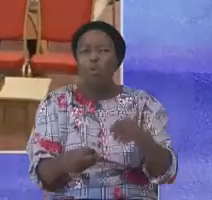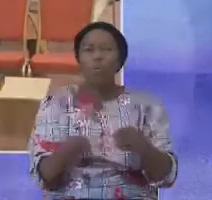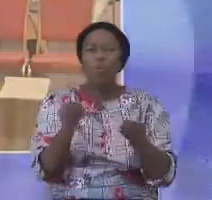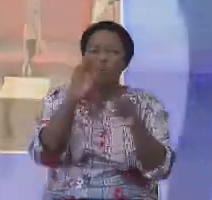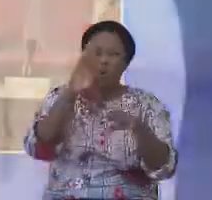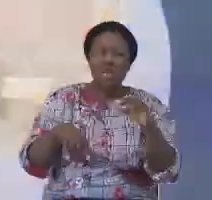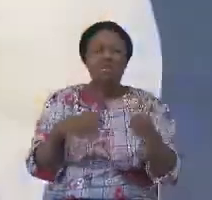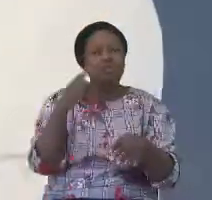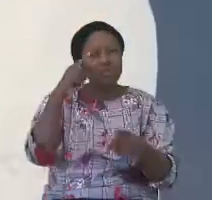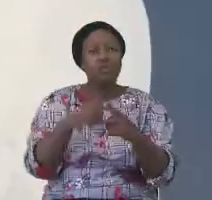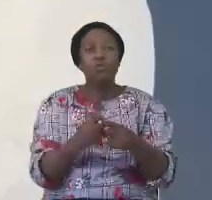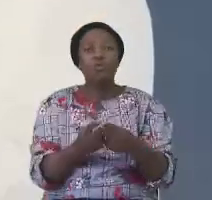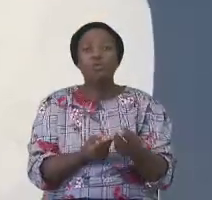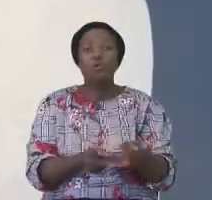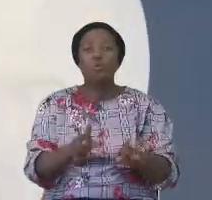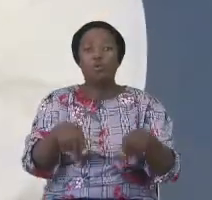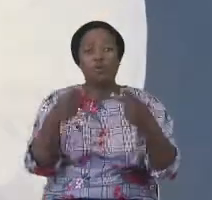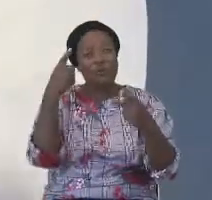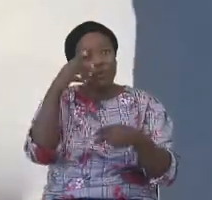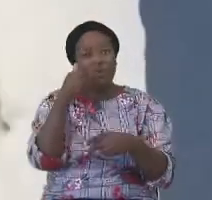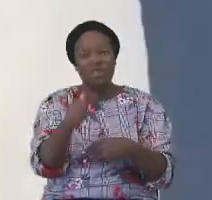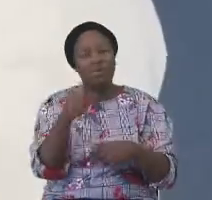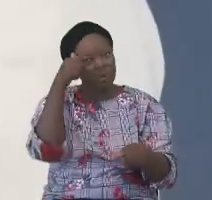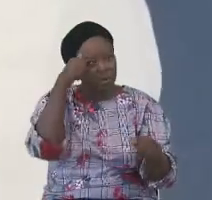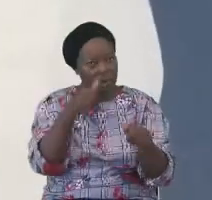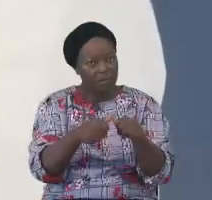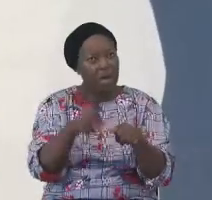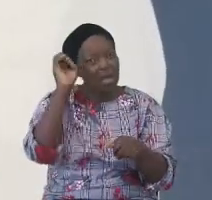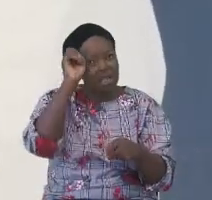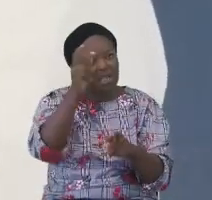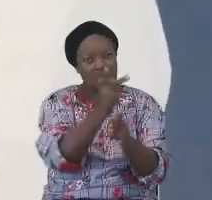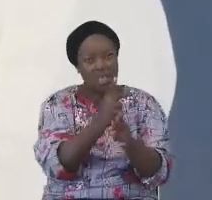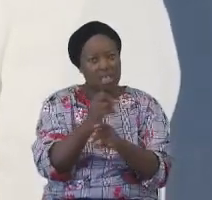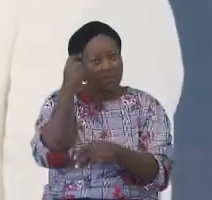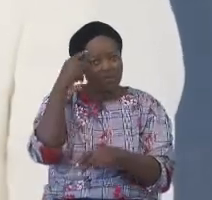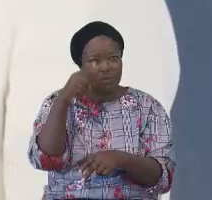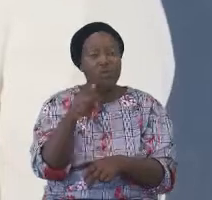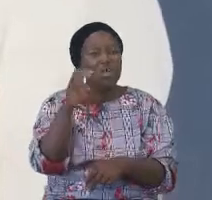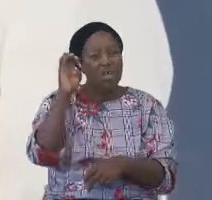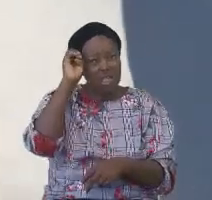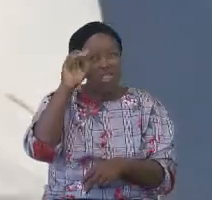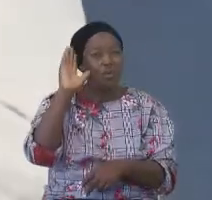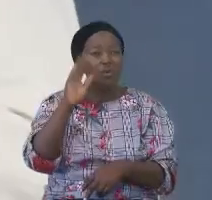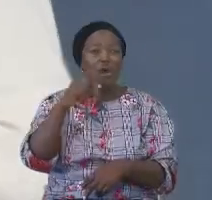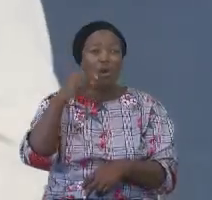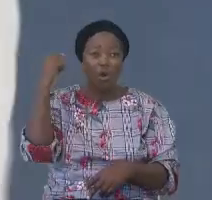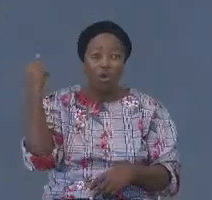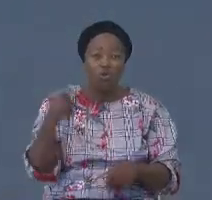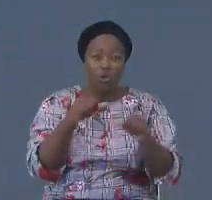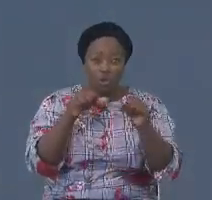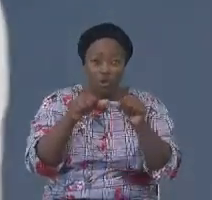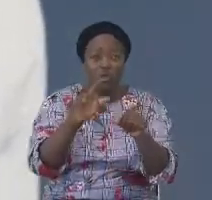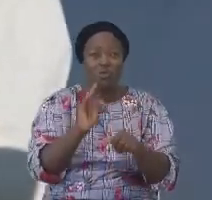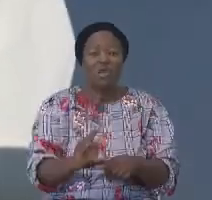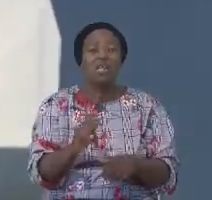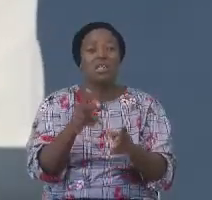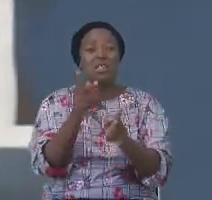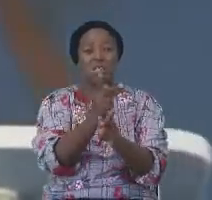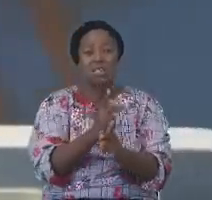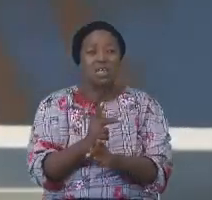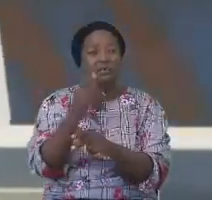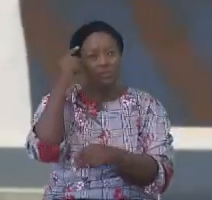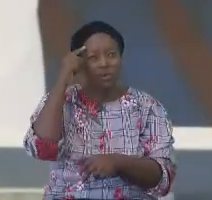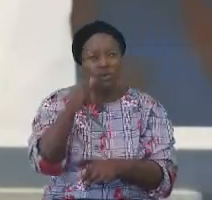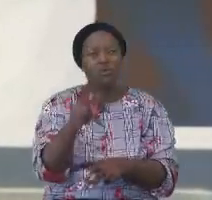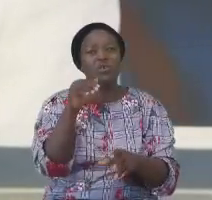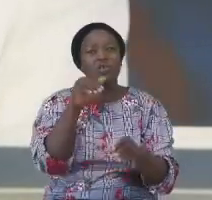your poor beyond your ability to provide for yourself remember he cares for you he will